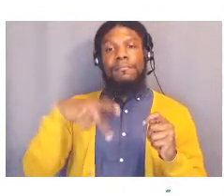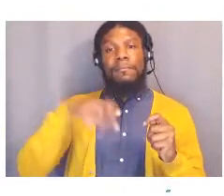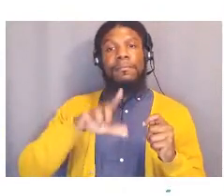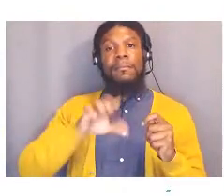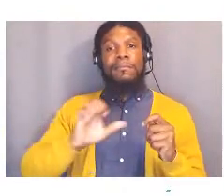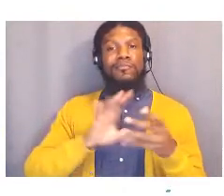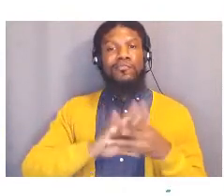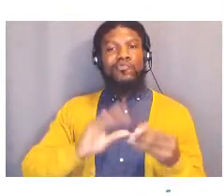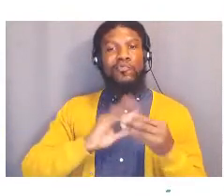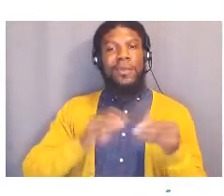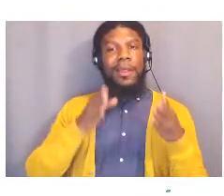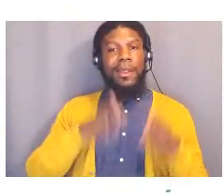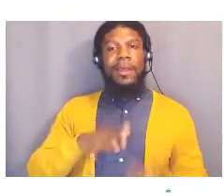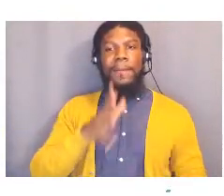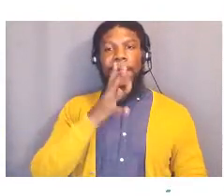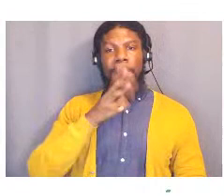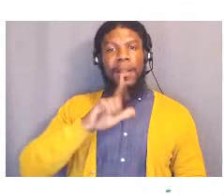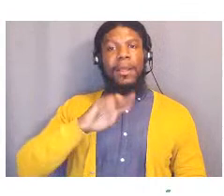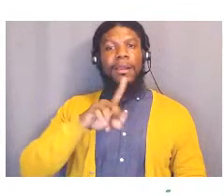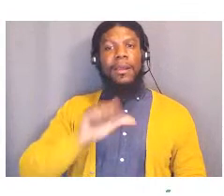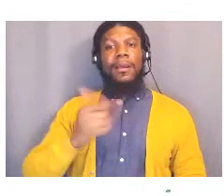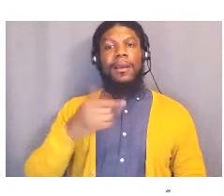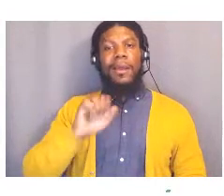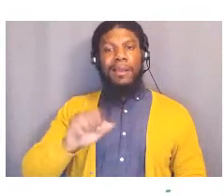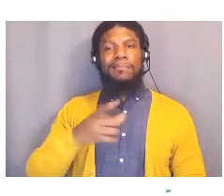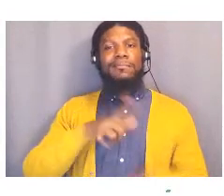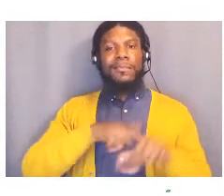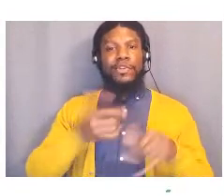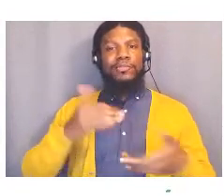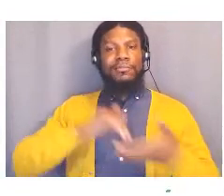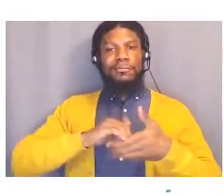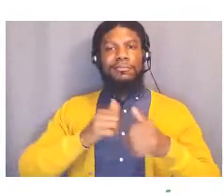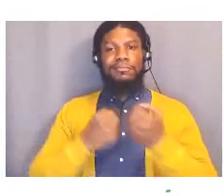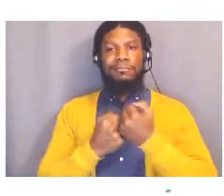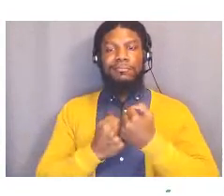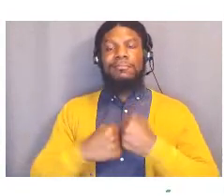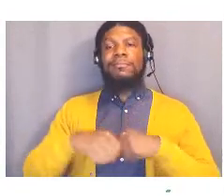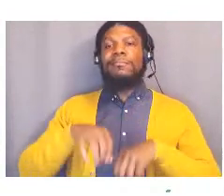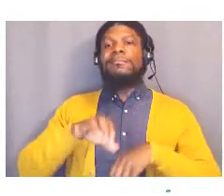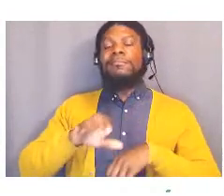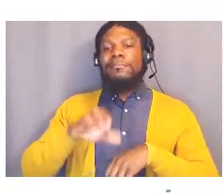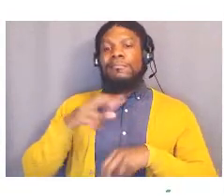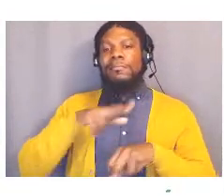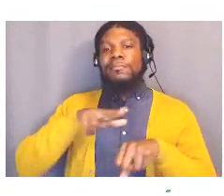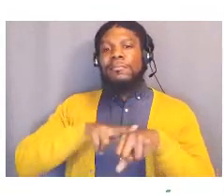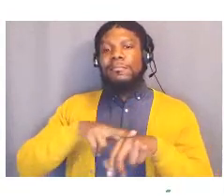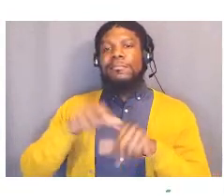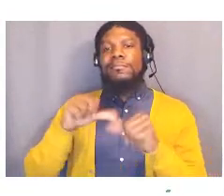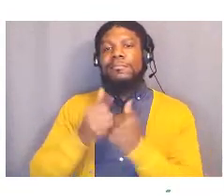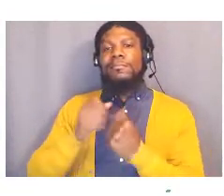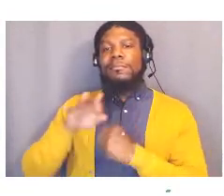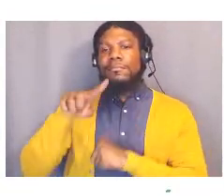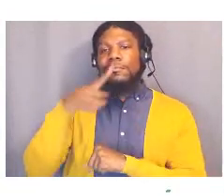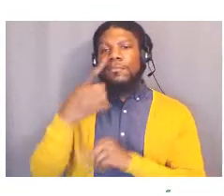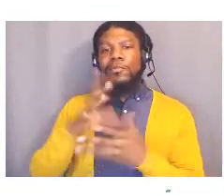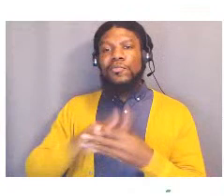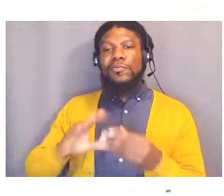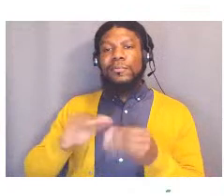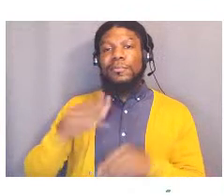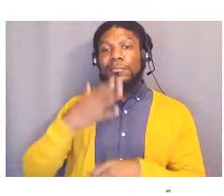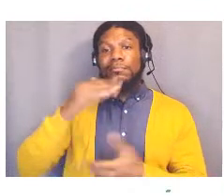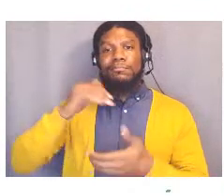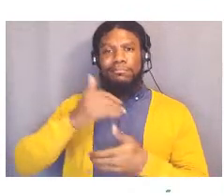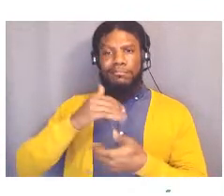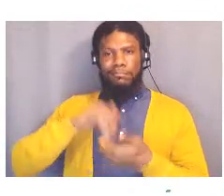Mama Linda Goss, who is also the co-founder of the National Association of Black Storytellers, a member of the Griot Circle of Maryland, and